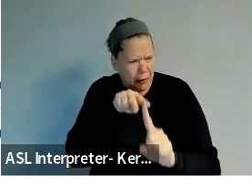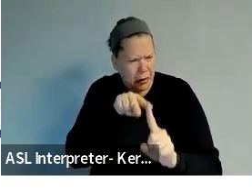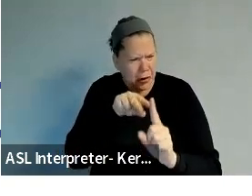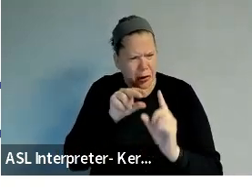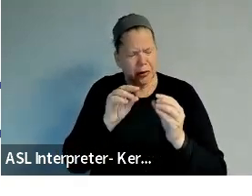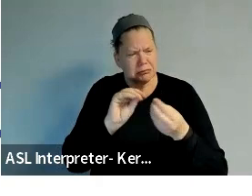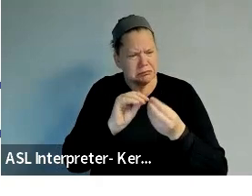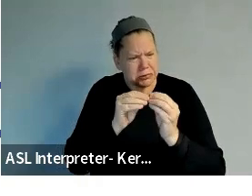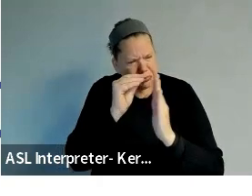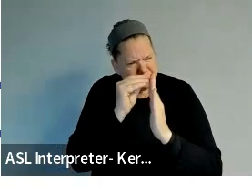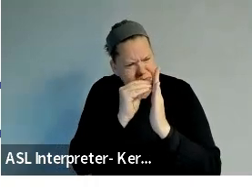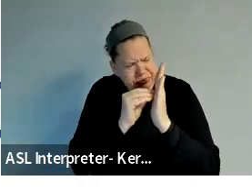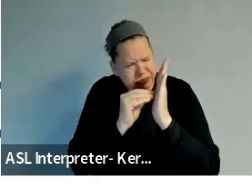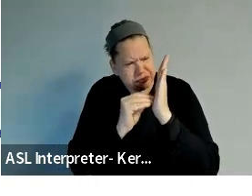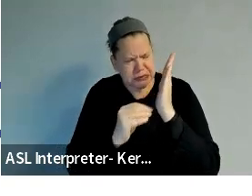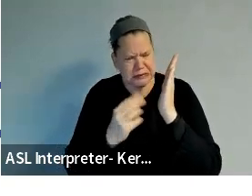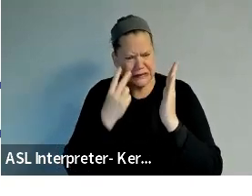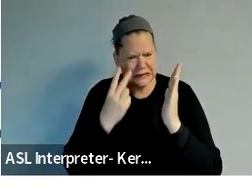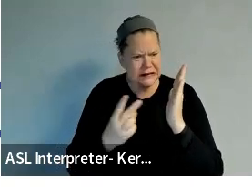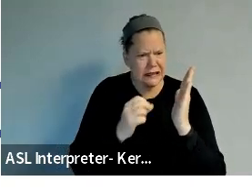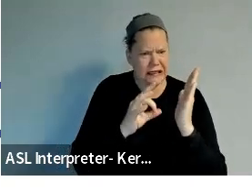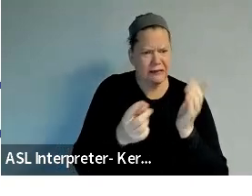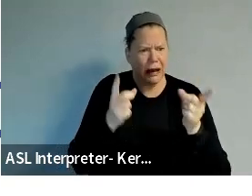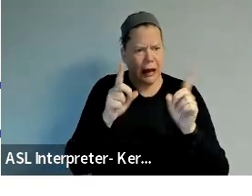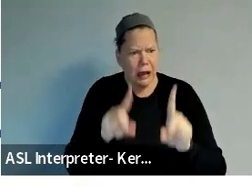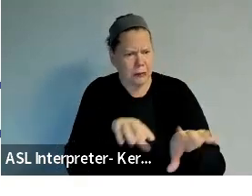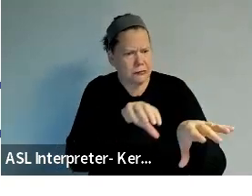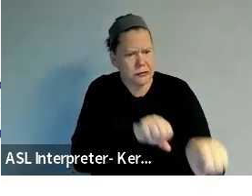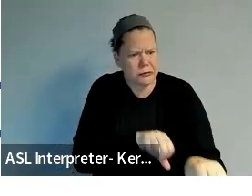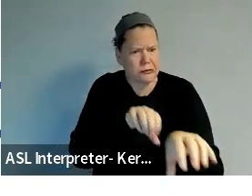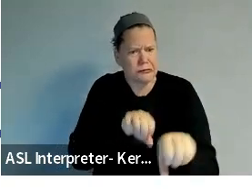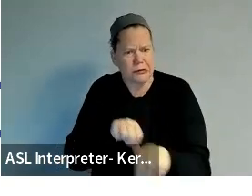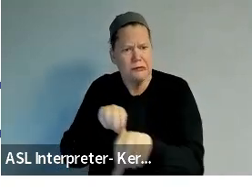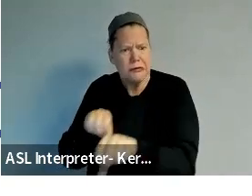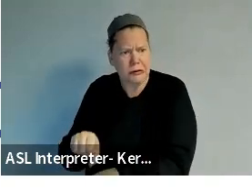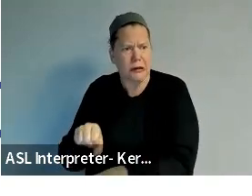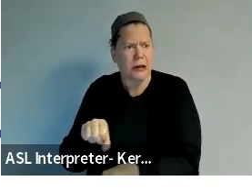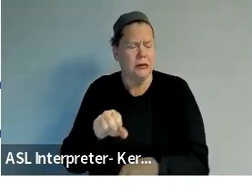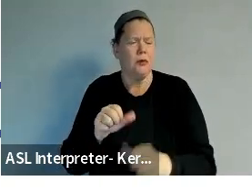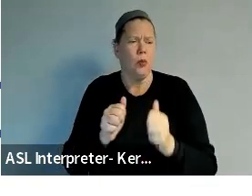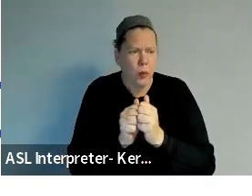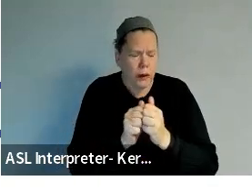any restraint use within ABI-MFP.